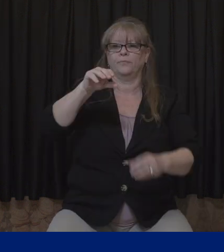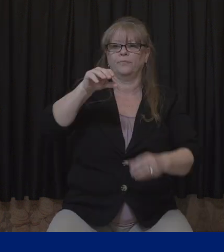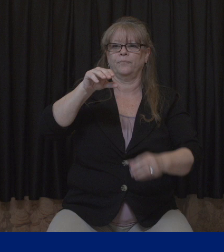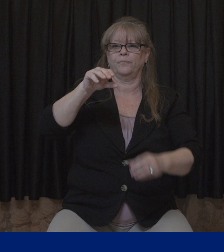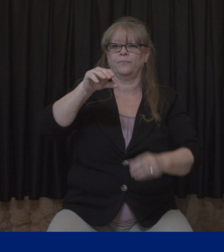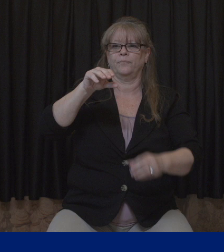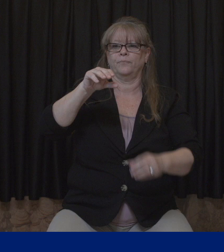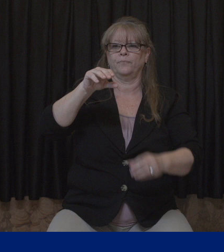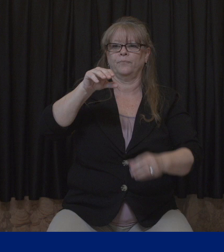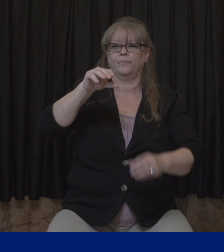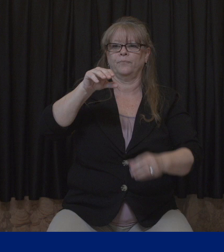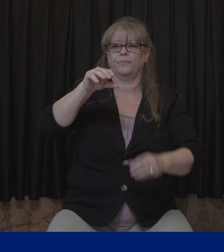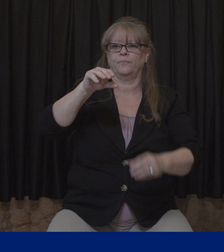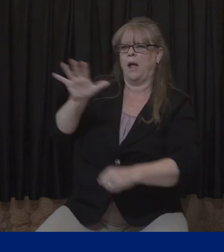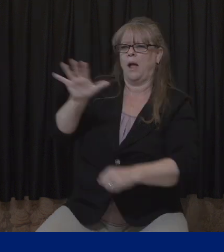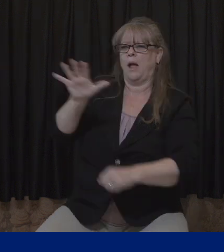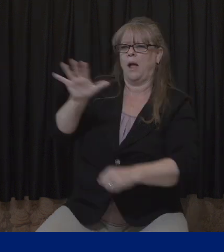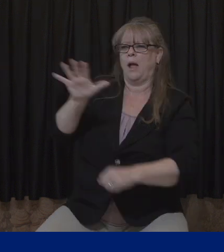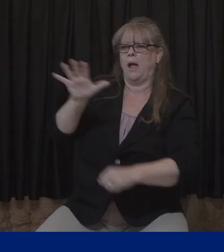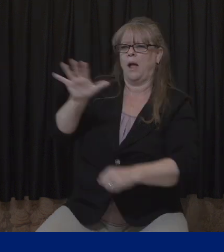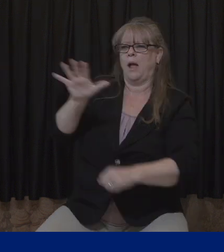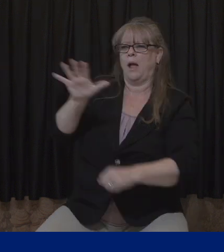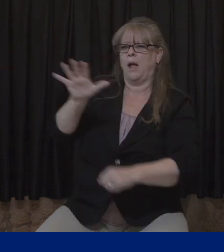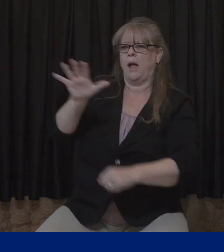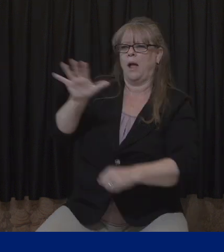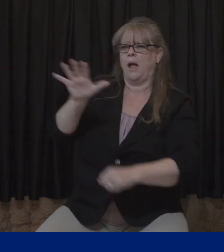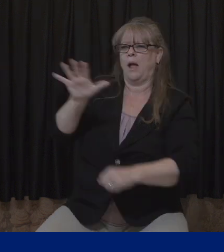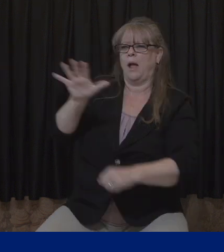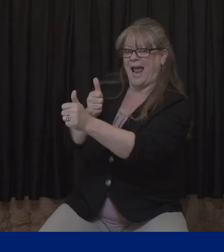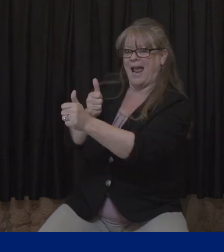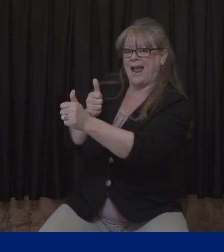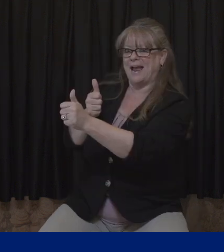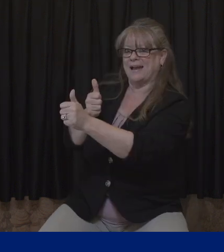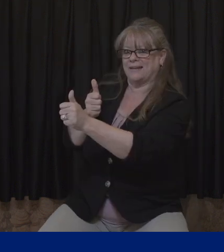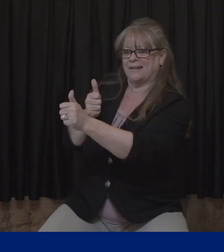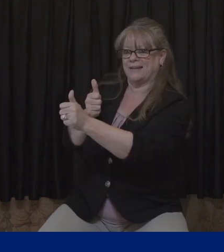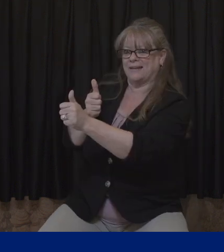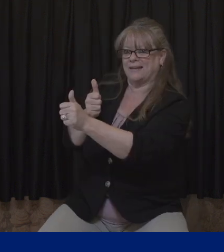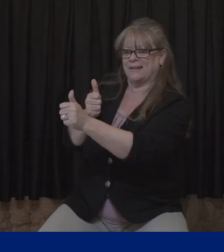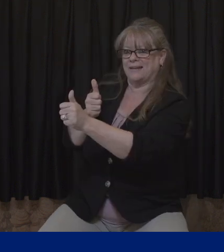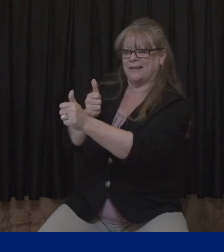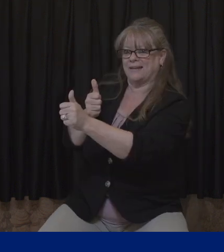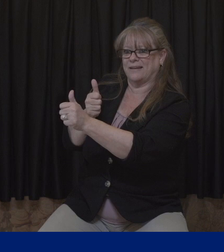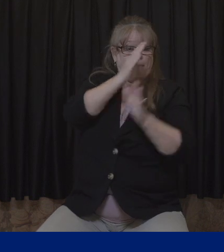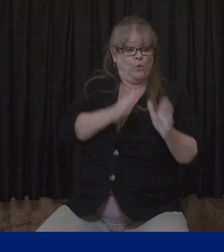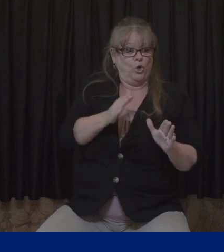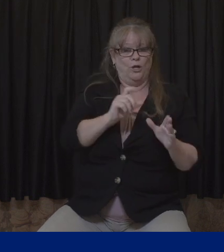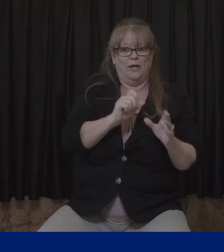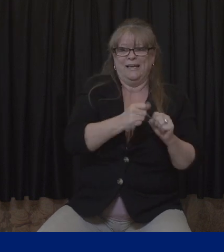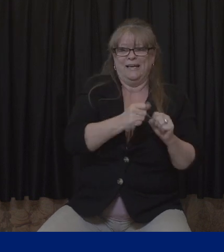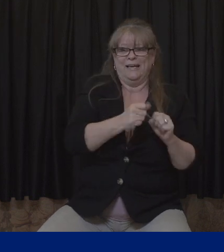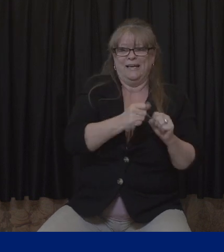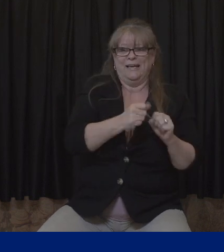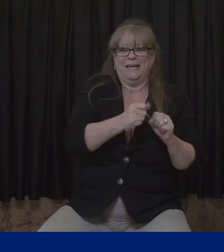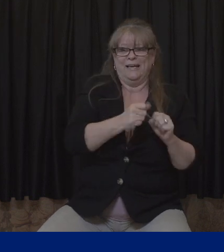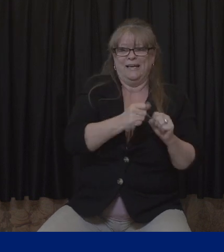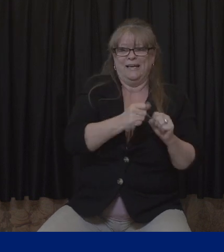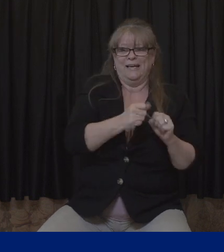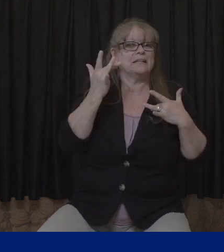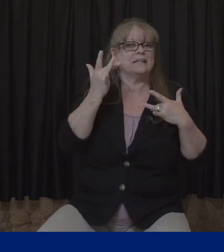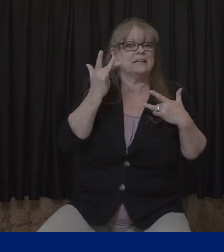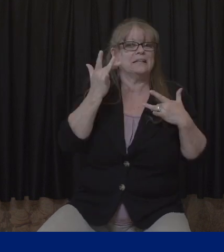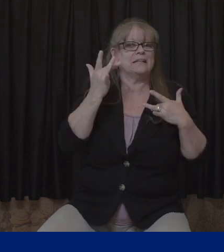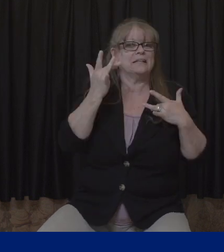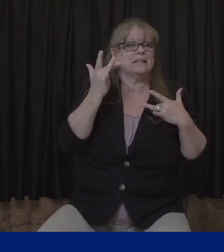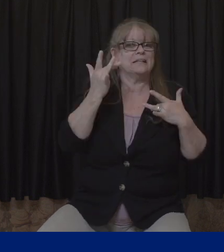require hospitalization until the disease has progressed. This is for the 1 in 10 or so people that need hospitalization. It's a